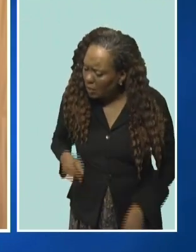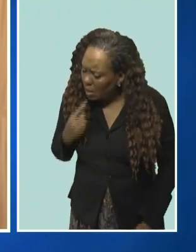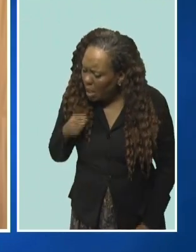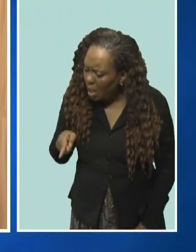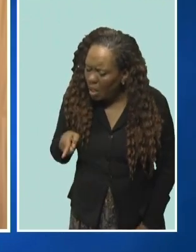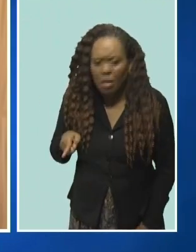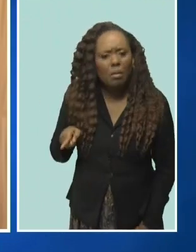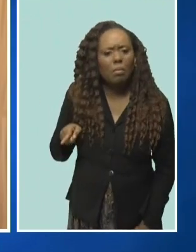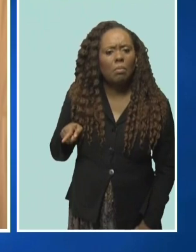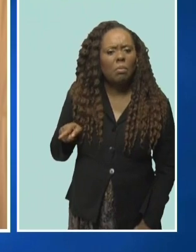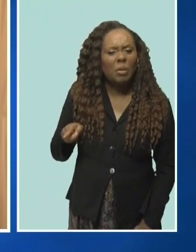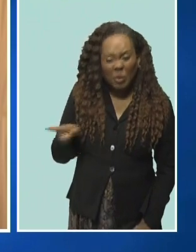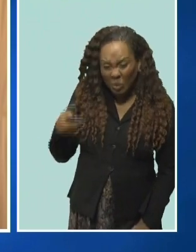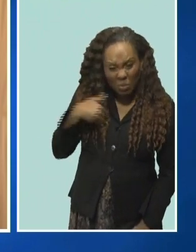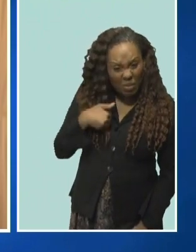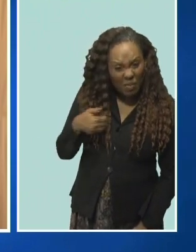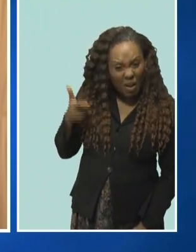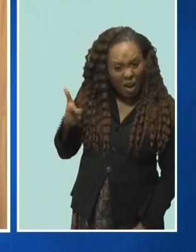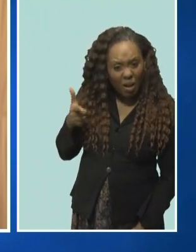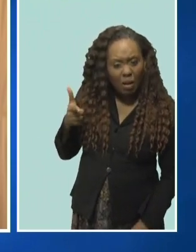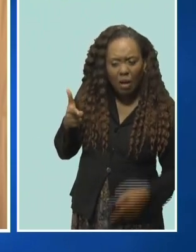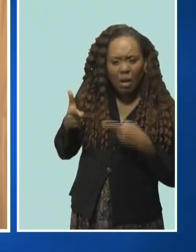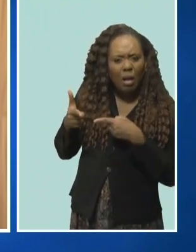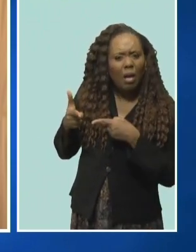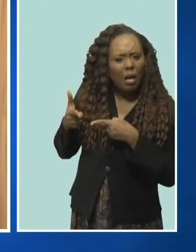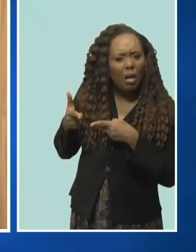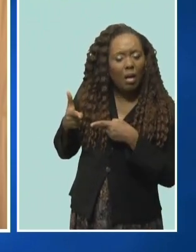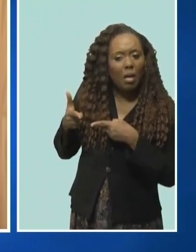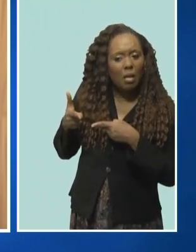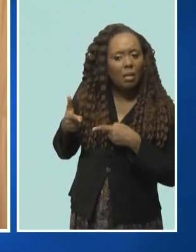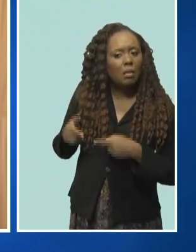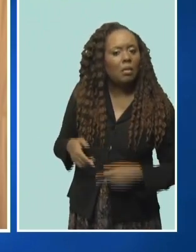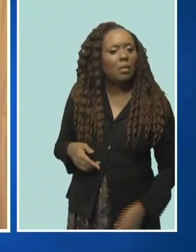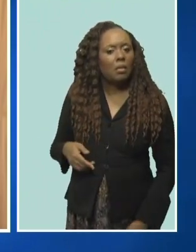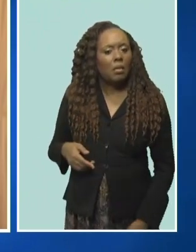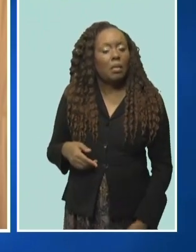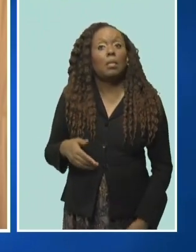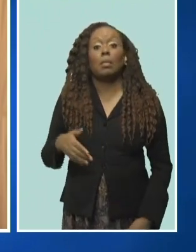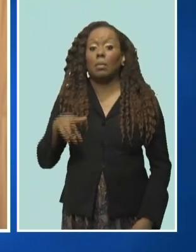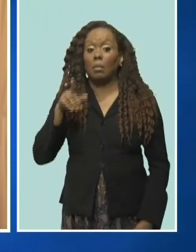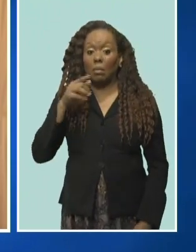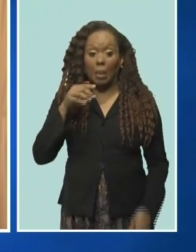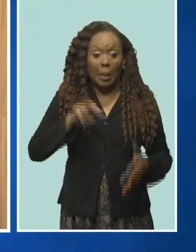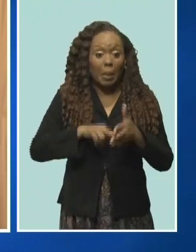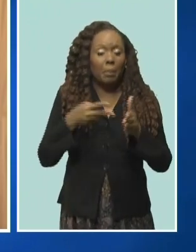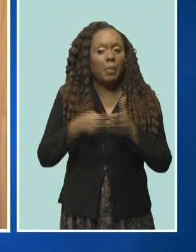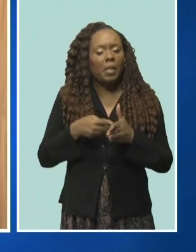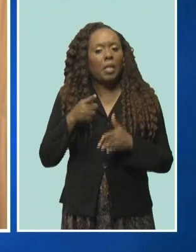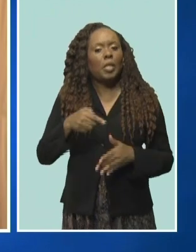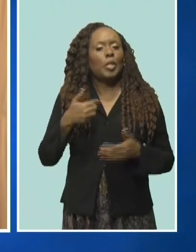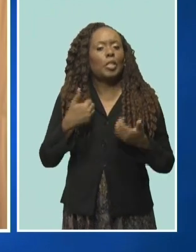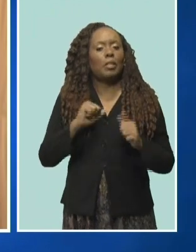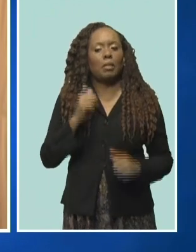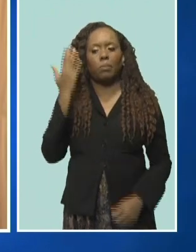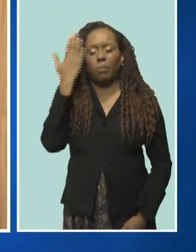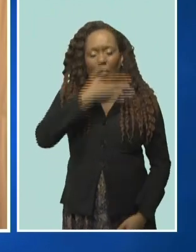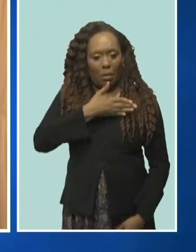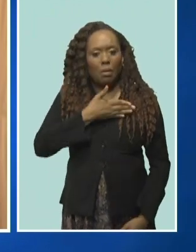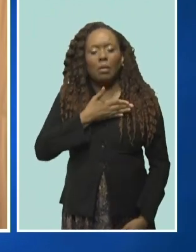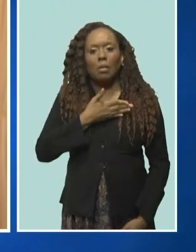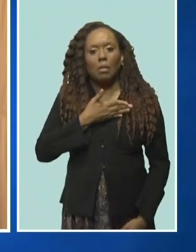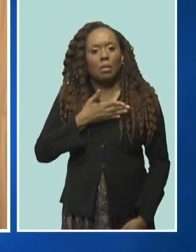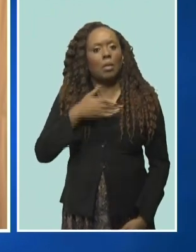silent, we are indirectly authorizing its indiscriminate and unlawful use. This is the